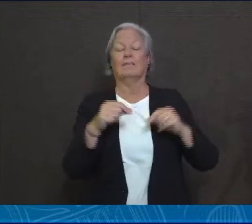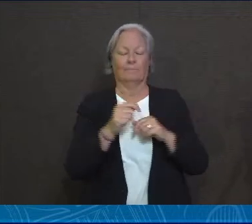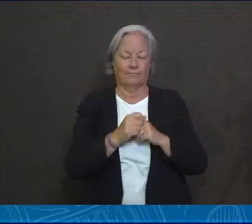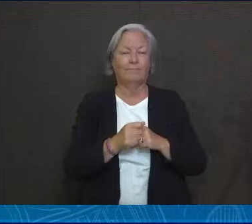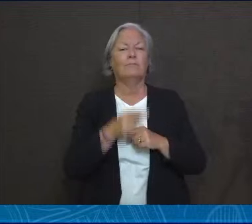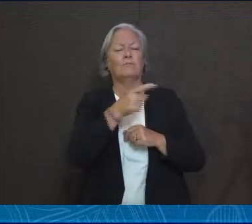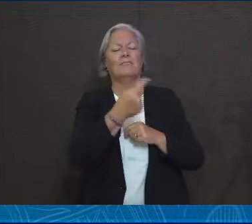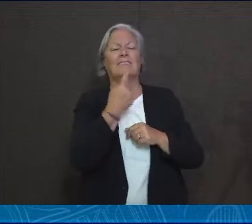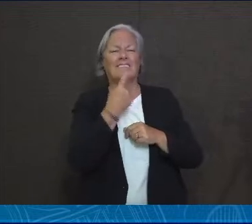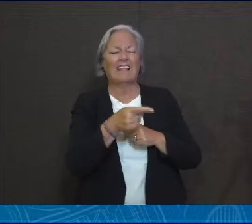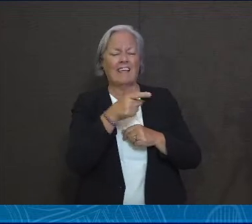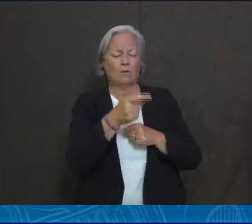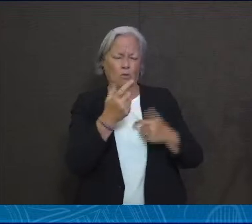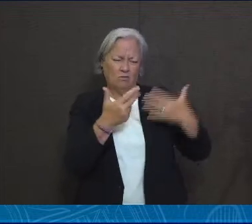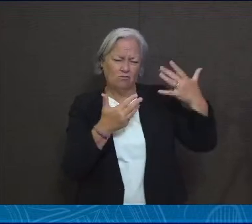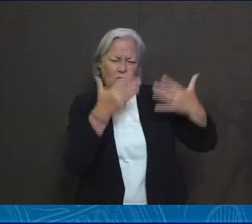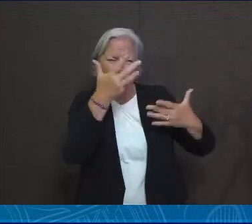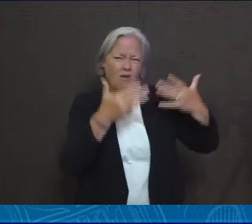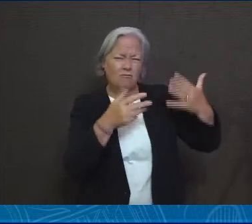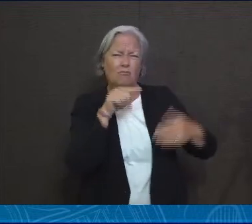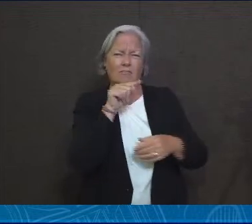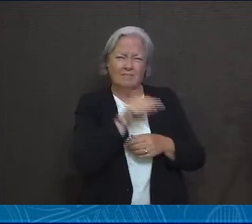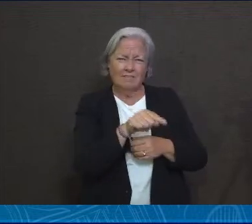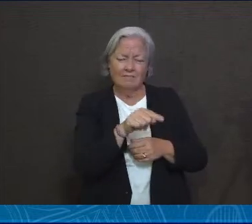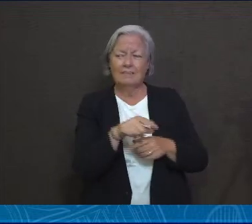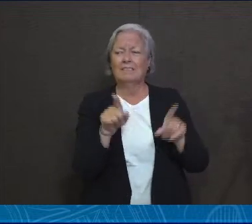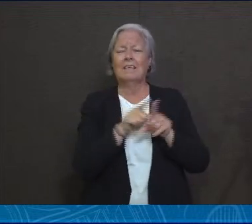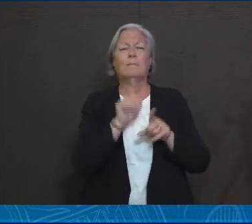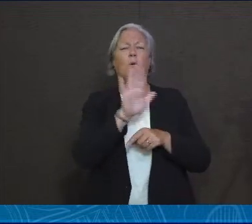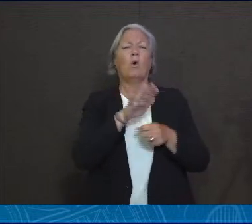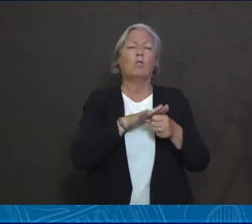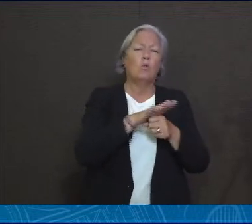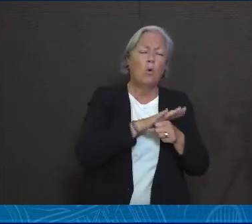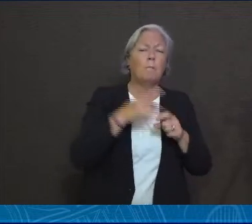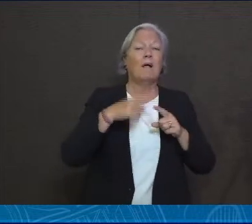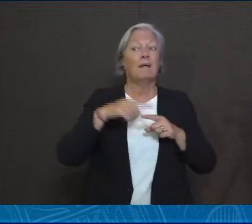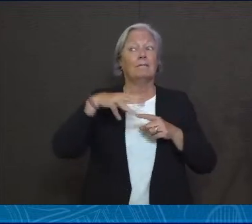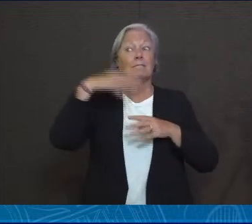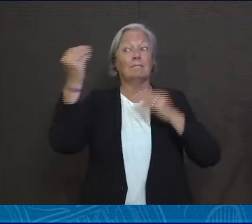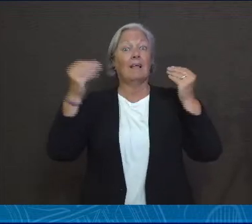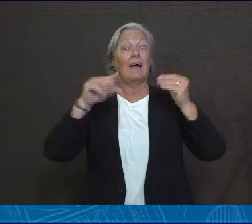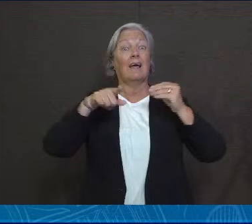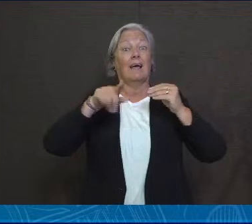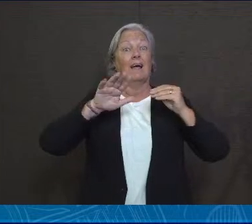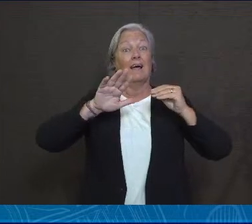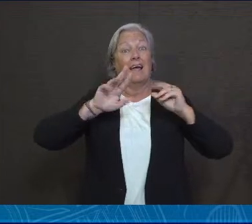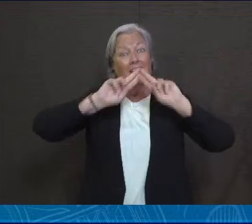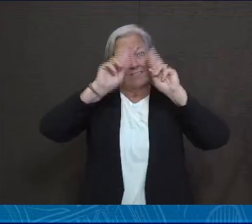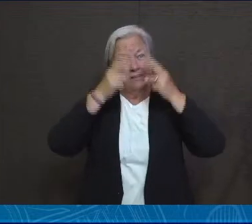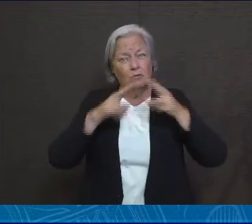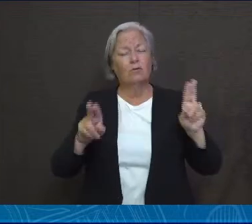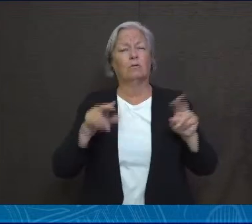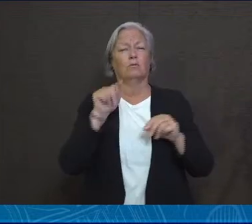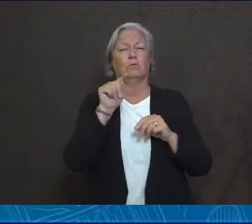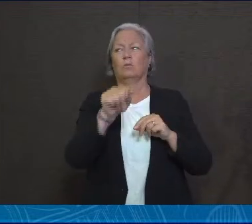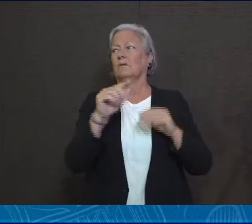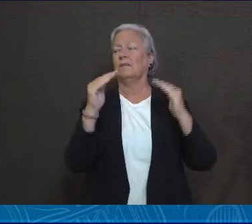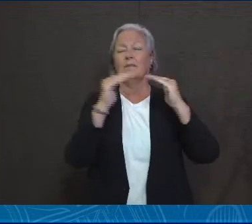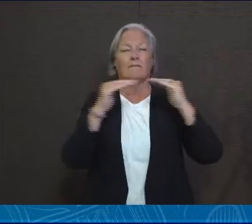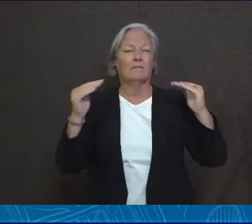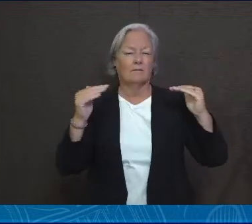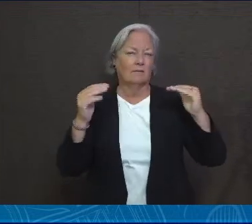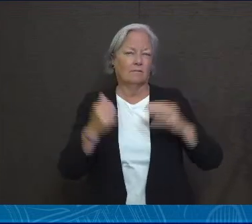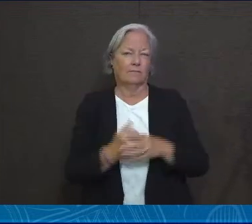data, not just in the local level, but also in the international level. And I was thinking that even